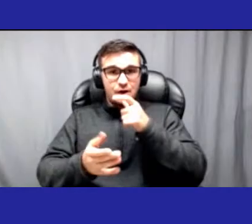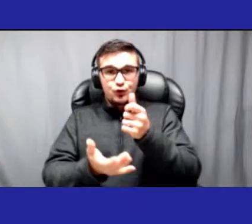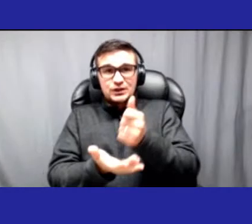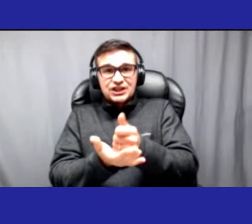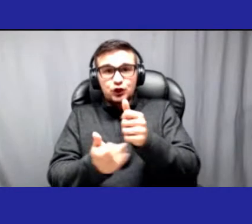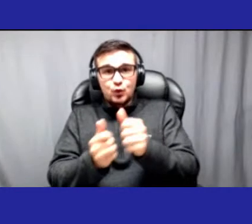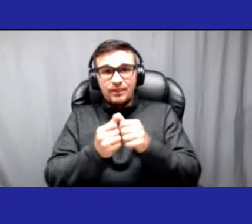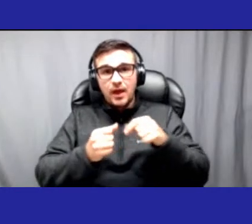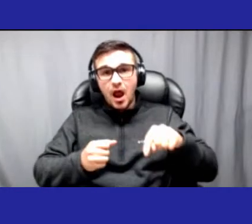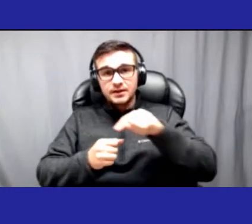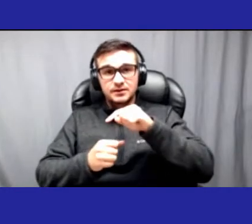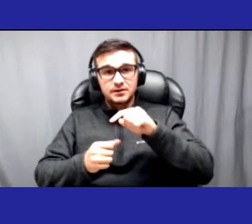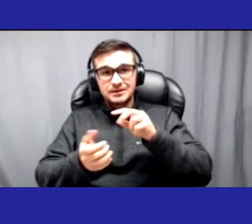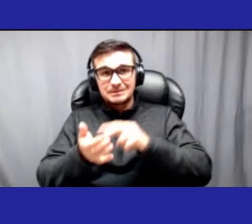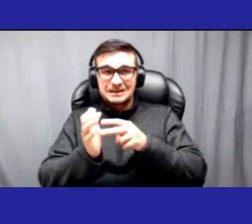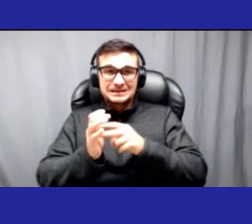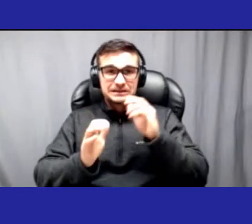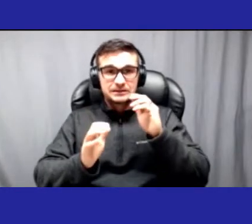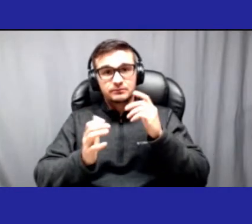outside, a